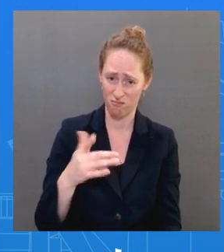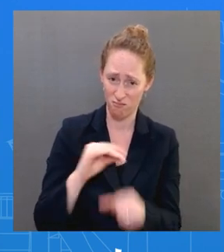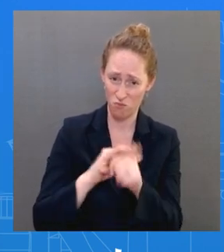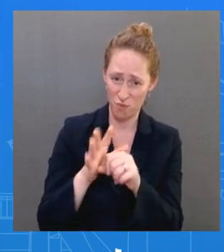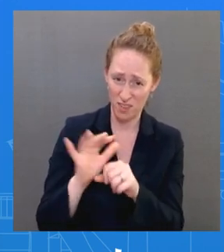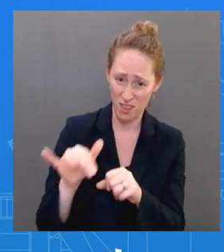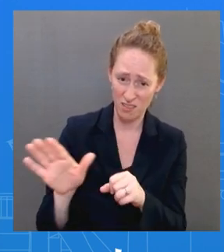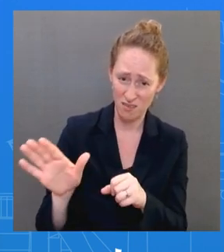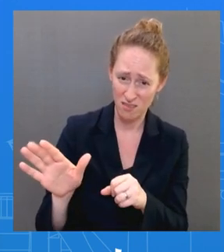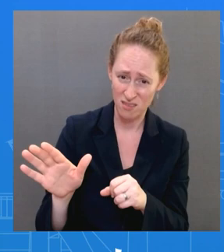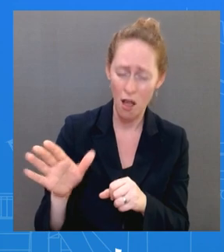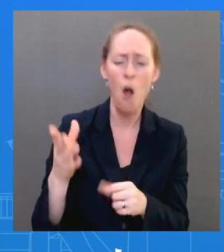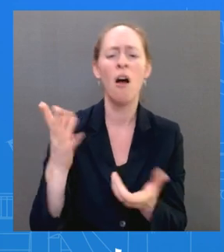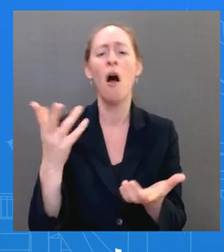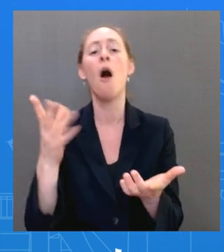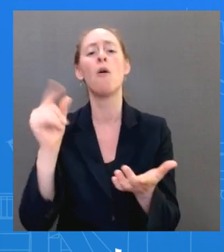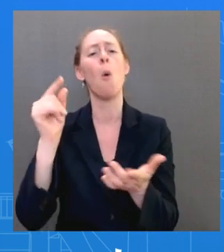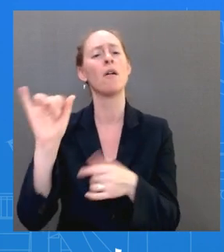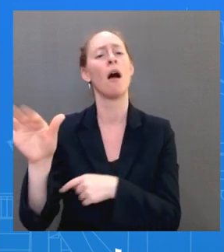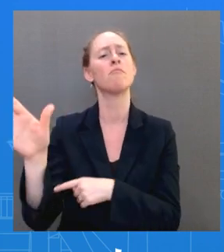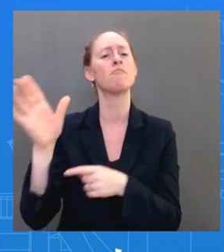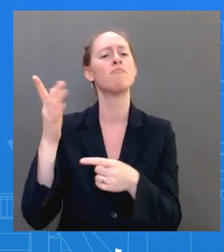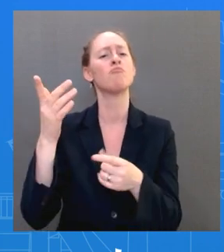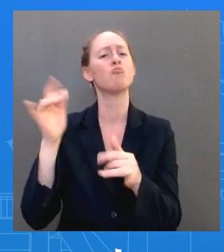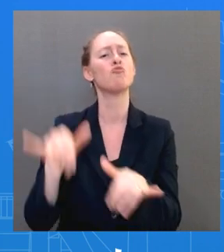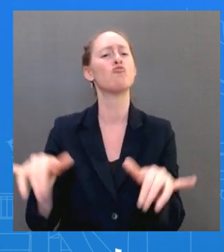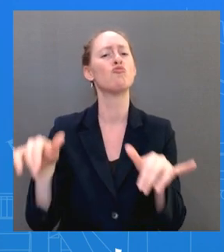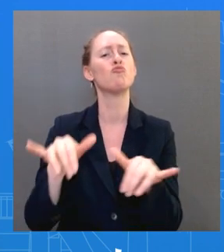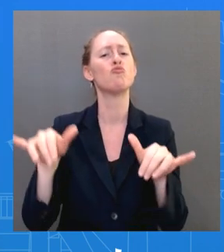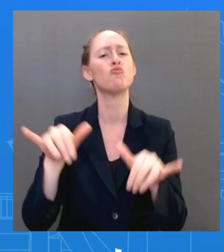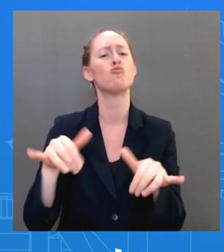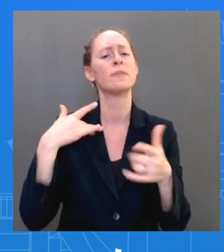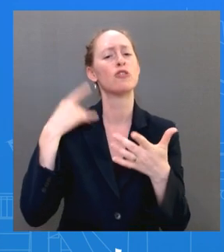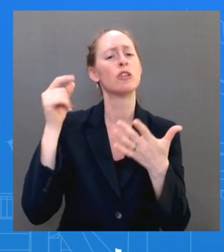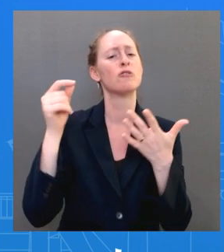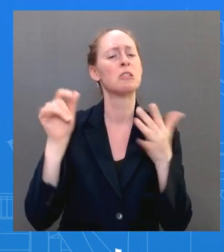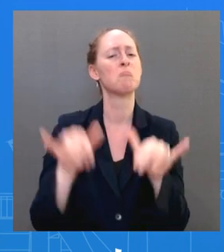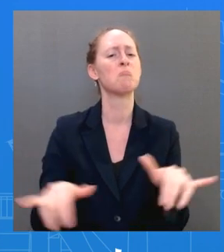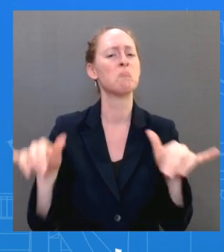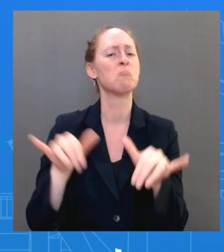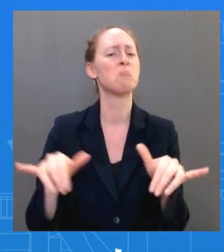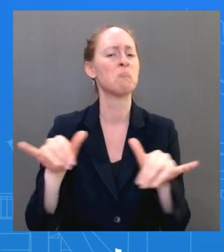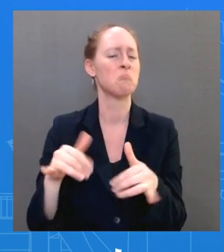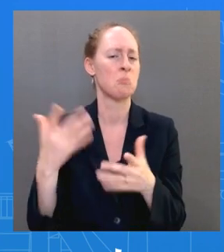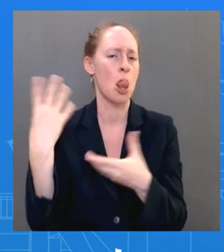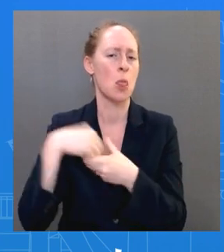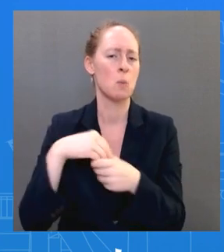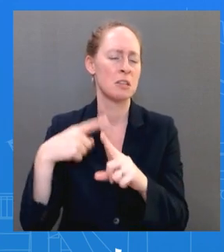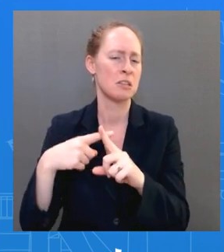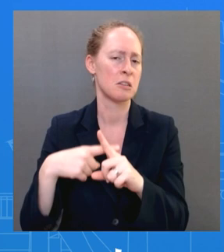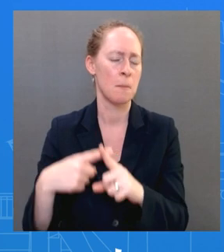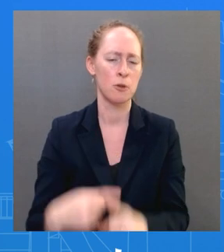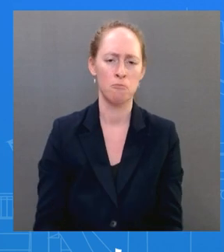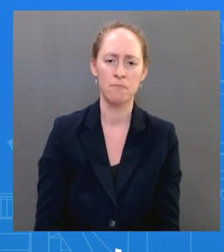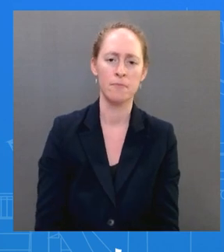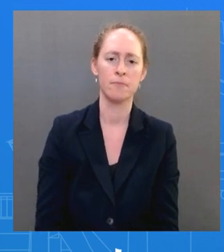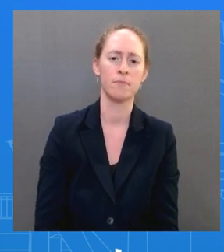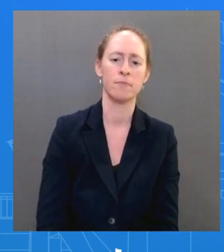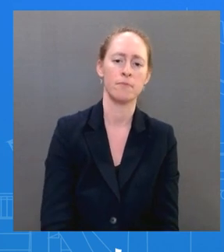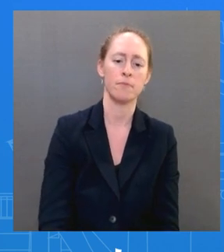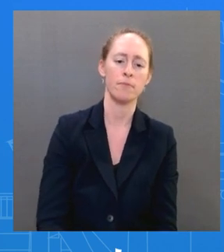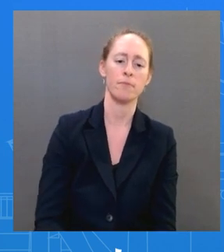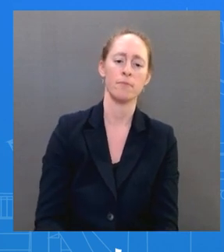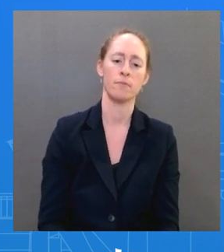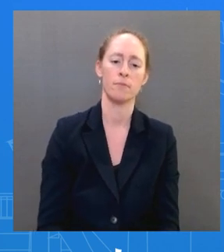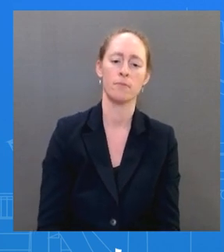Good. Thanks, Karine. This can be for either of you or both of you. In the conversations that you've had with the president, has he expressed any regrets about the